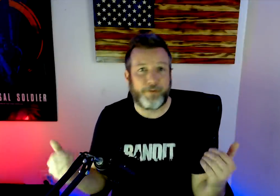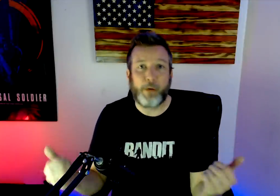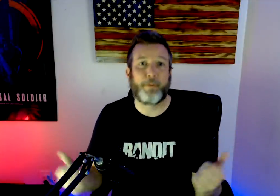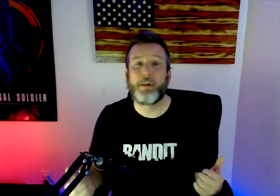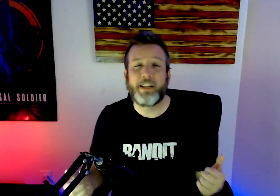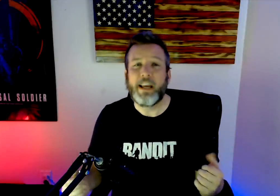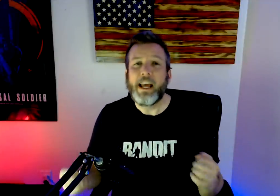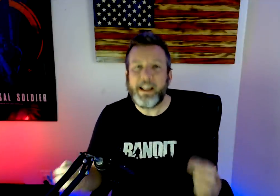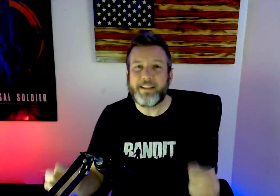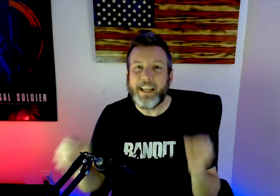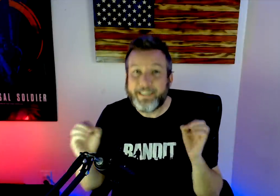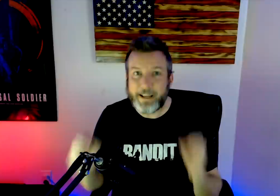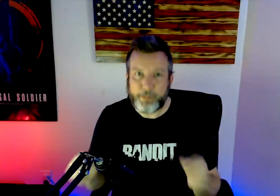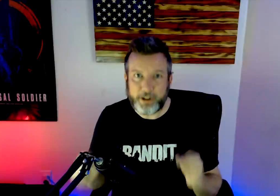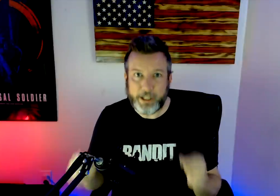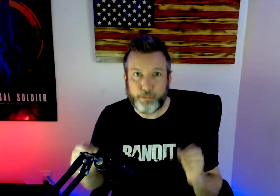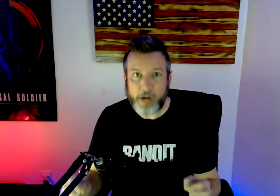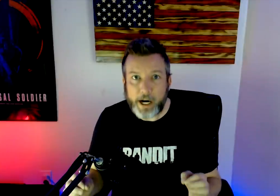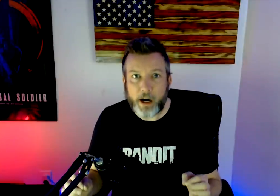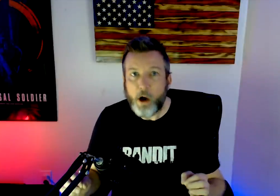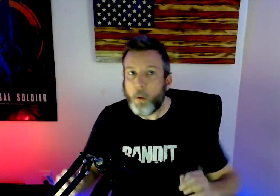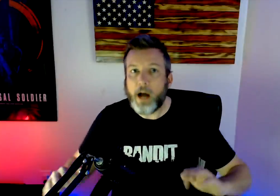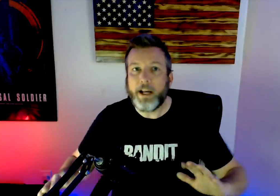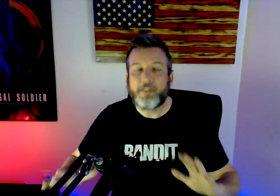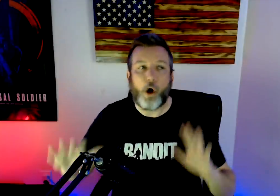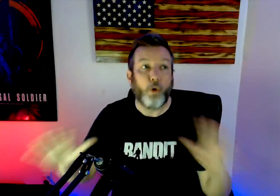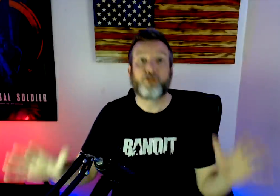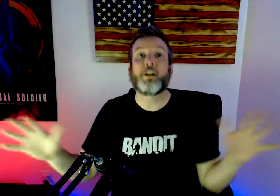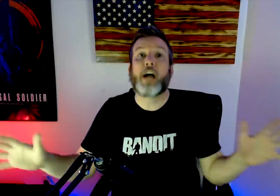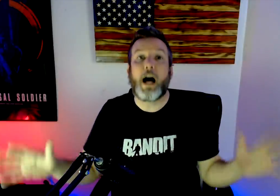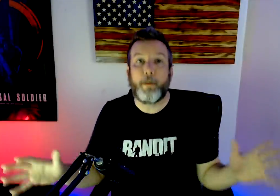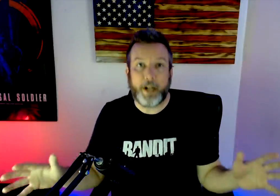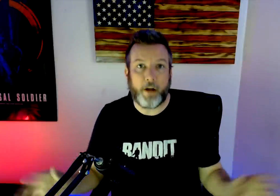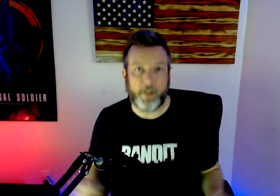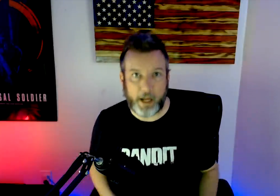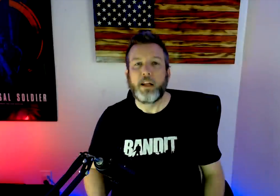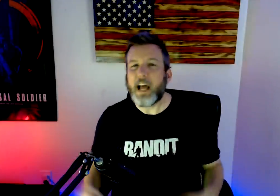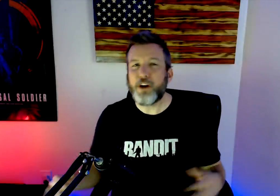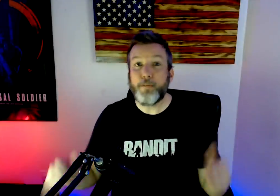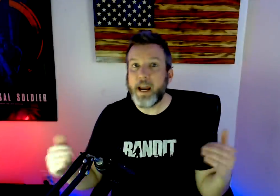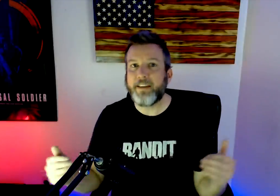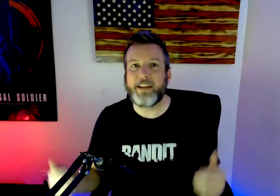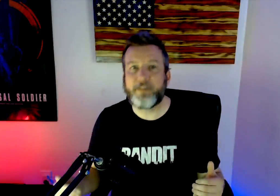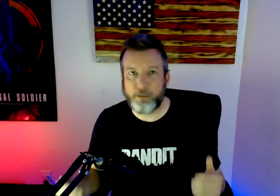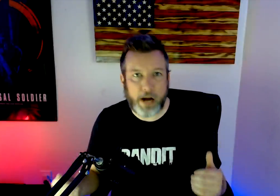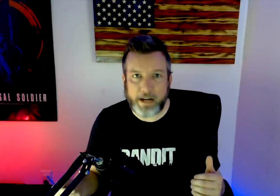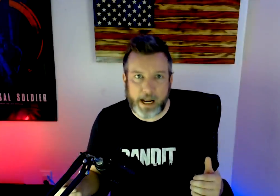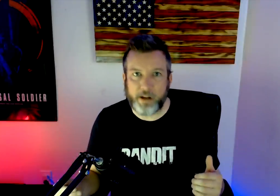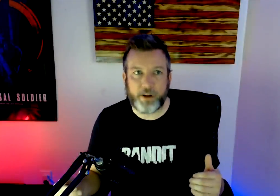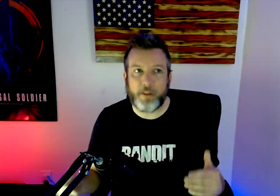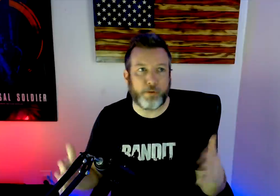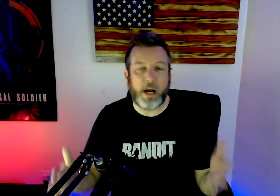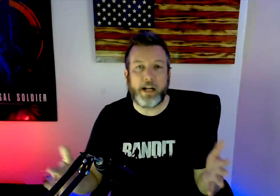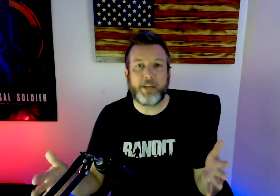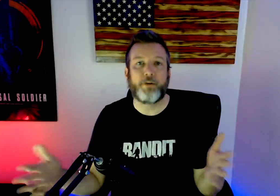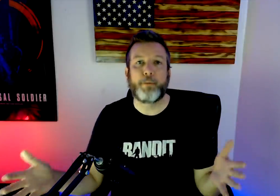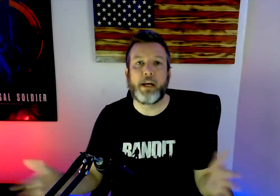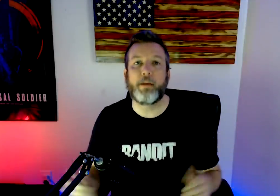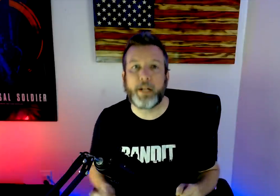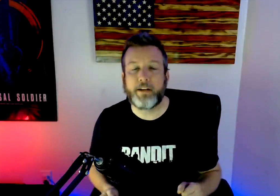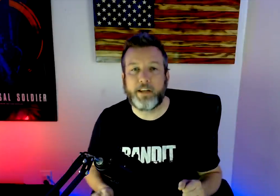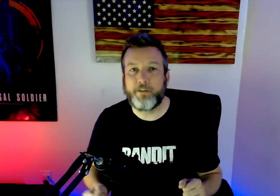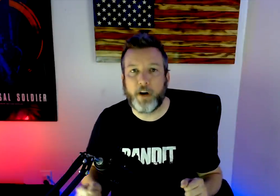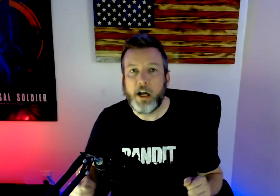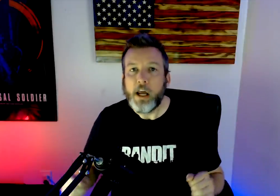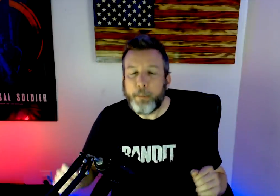riot or fight with police is exceptionally rare, while it's ultra common on the left. Now, you may see some crackdowns on the rioting from